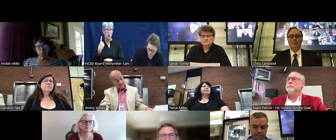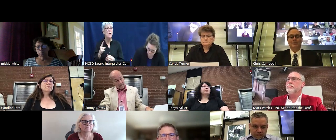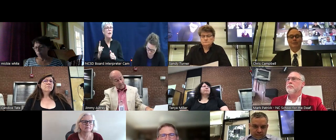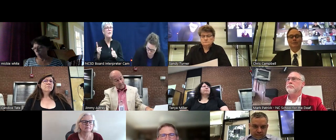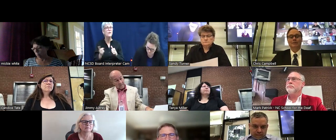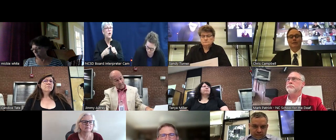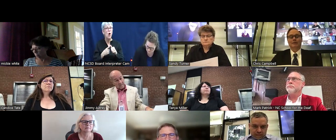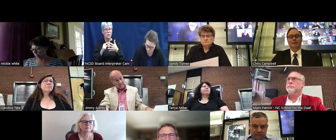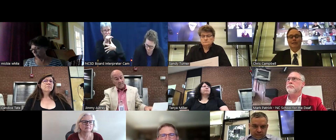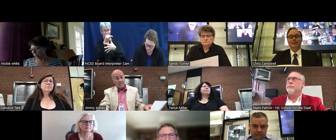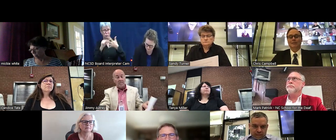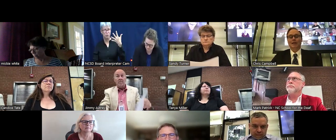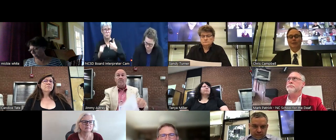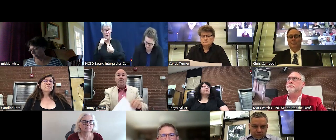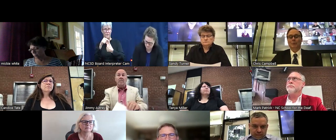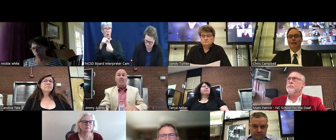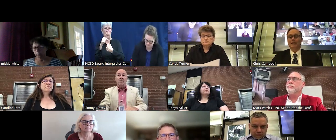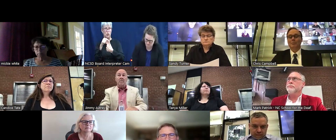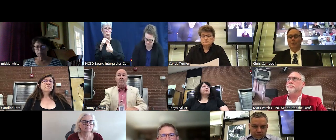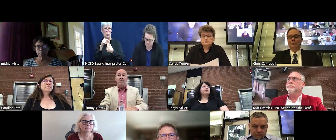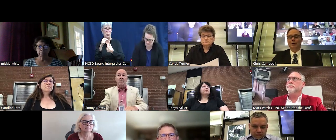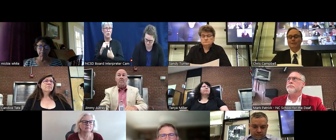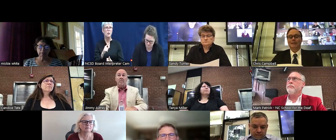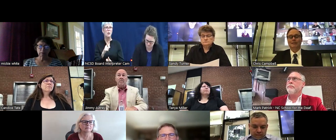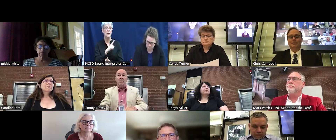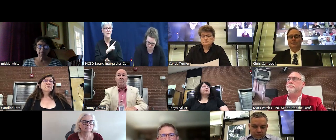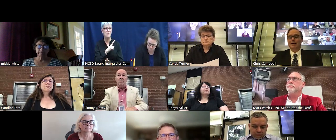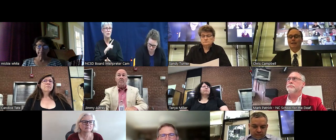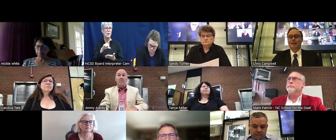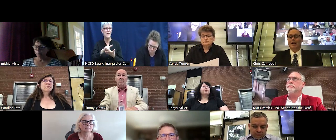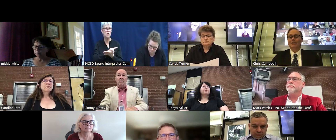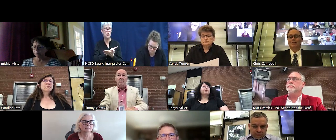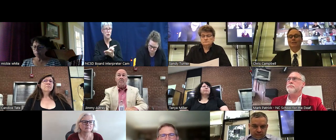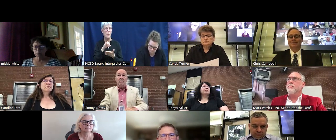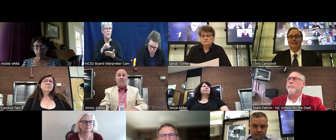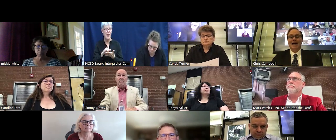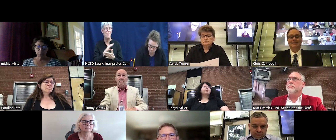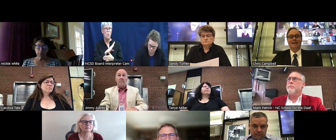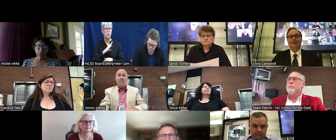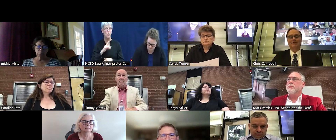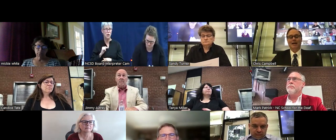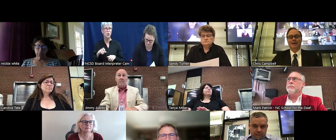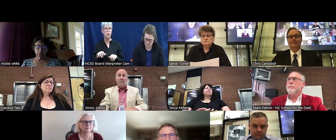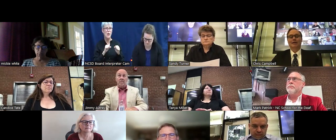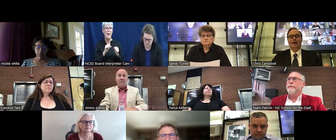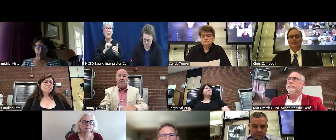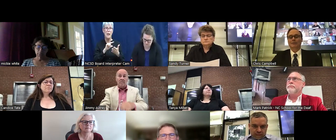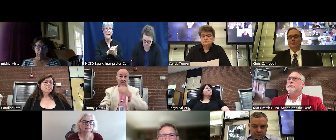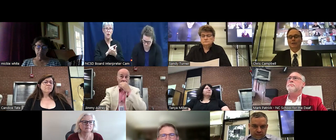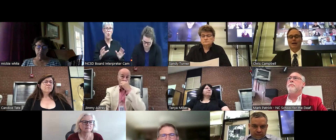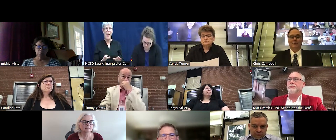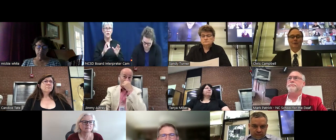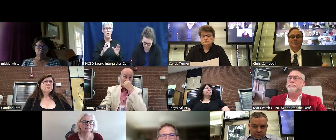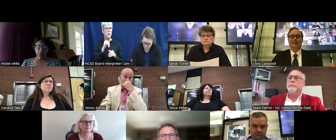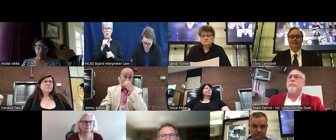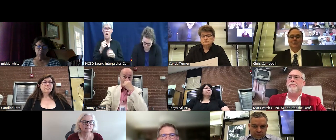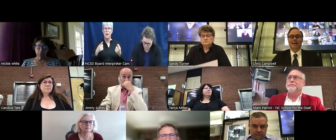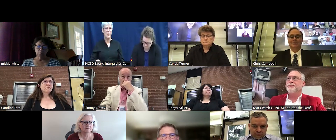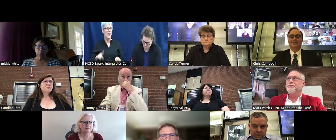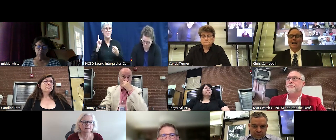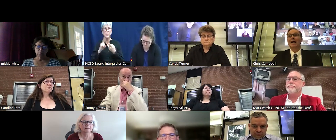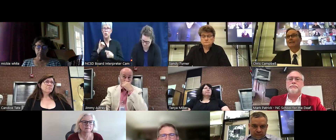already mentioned, the legislation permitting the Board of Trustees to take legal action does not take effect until July 1st, and